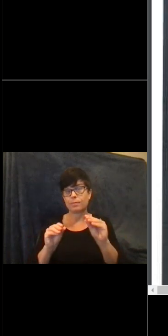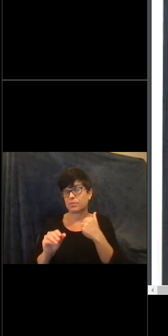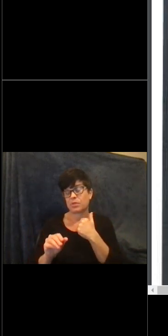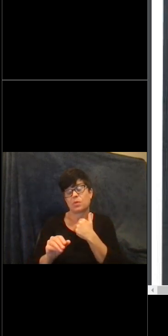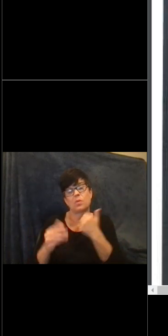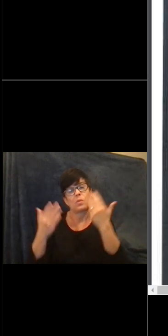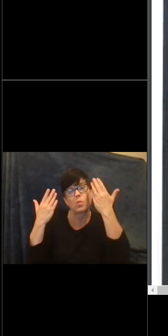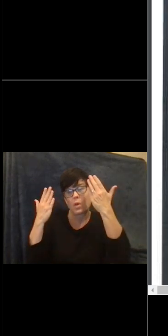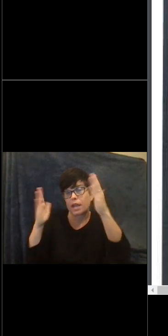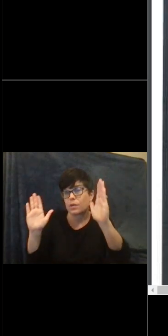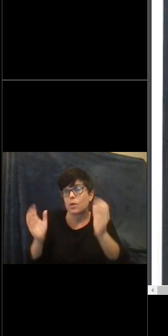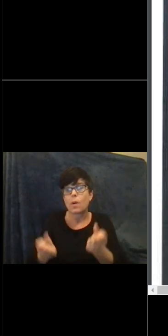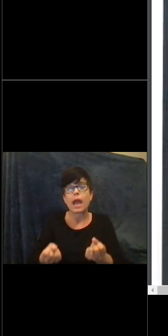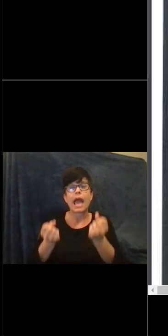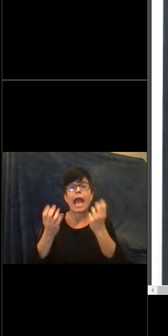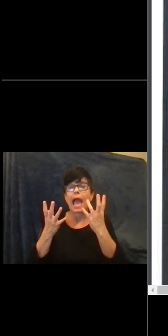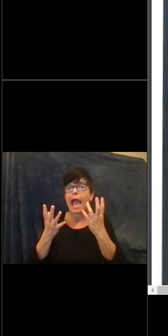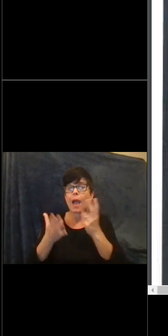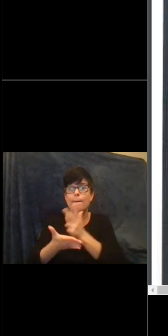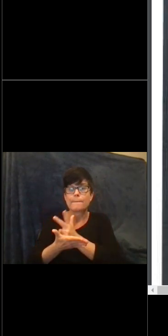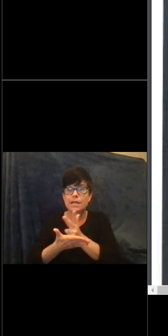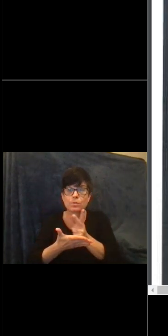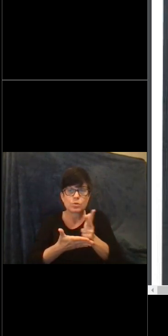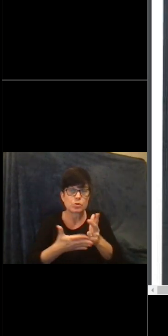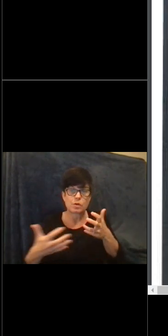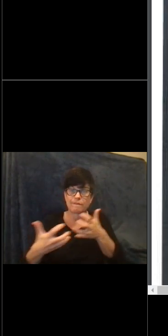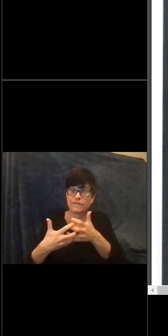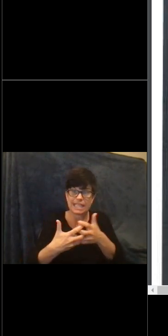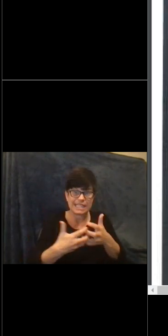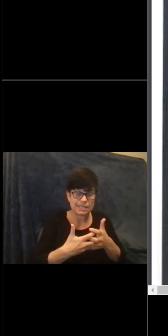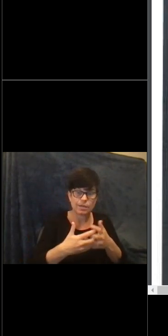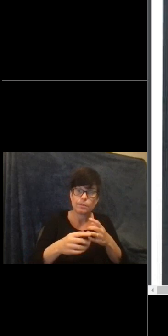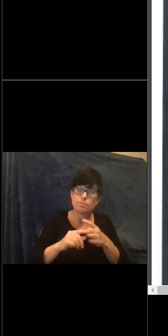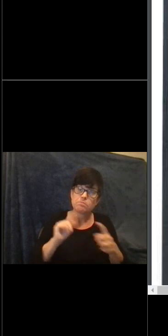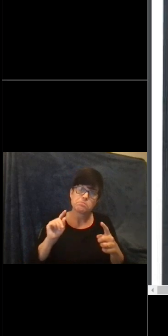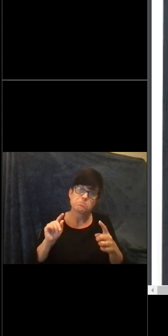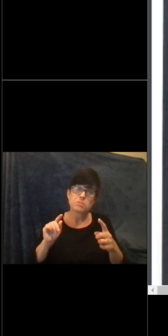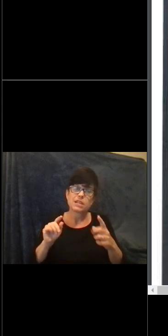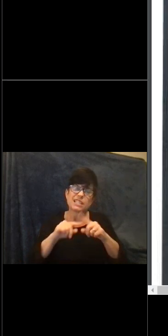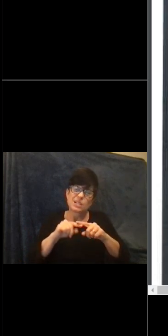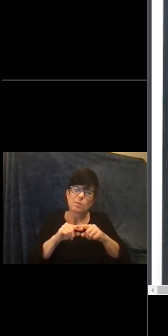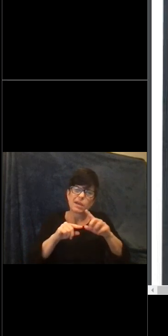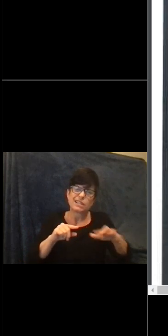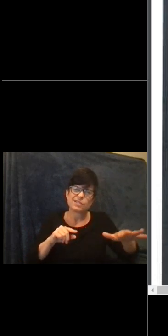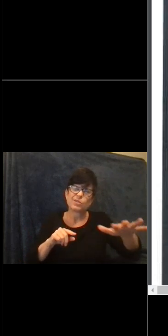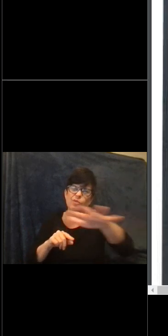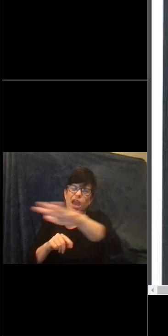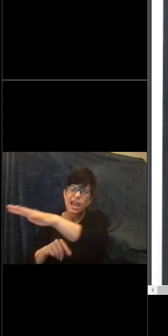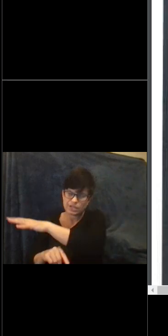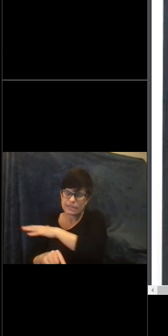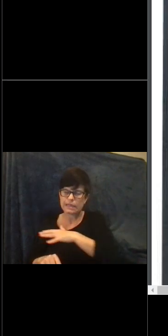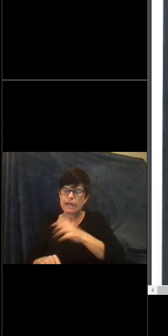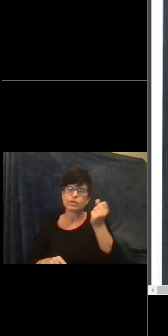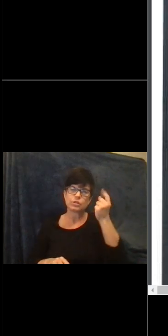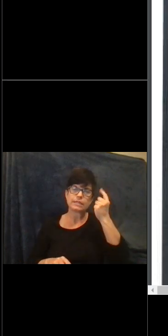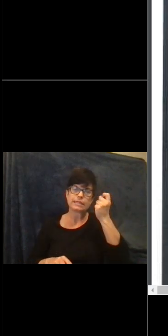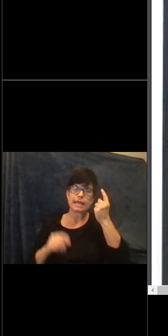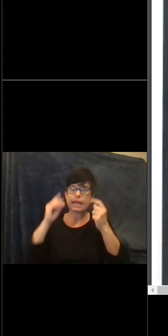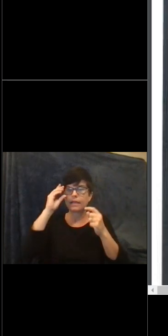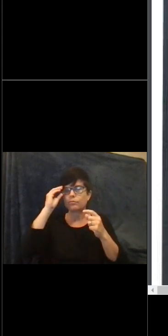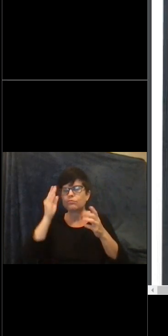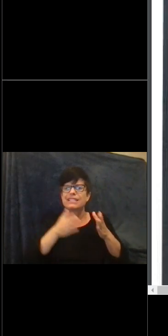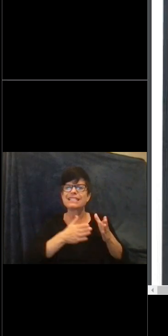exactly how many parking spaces could potentially fit in there, depending on the surrounding area, the stuff that needs to go around it, sidewalk